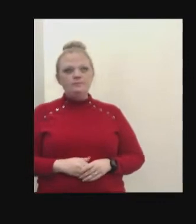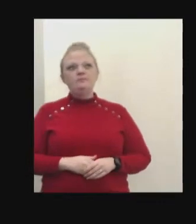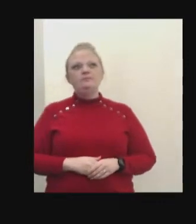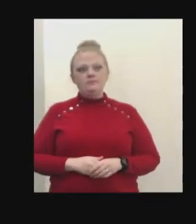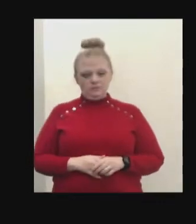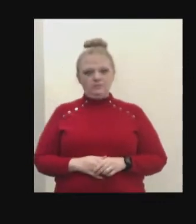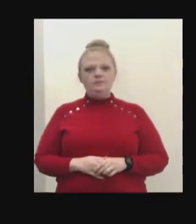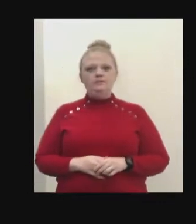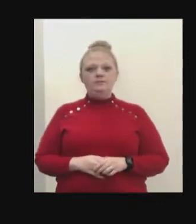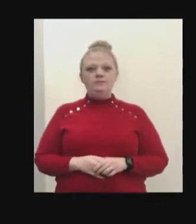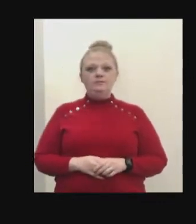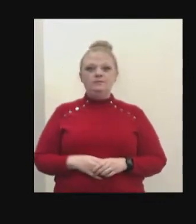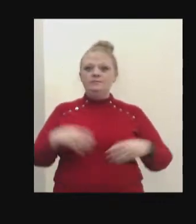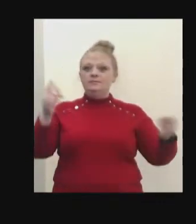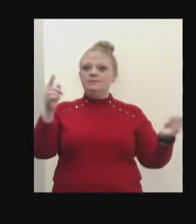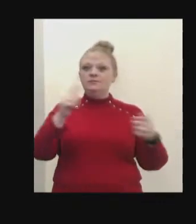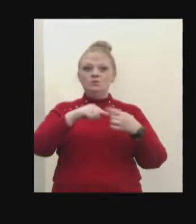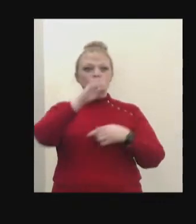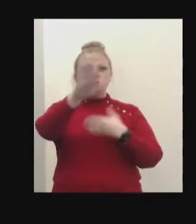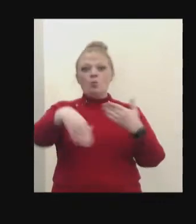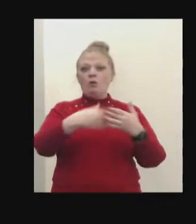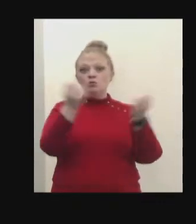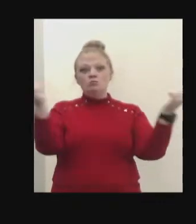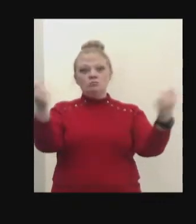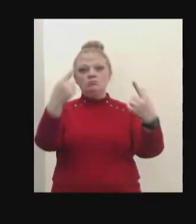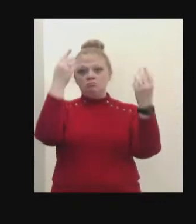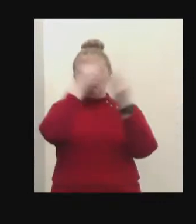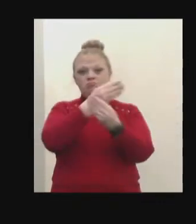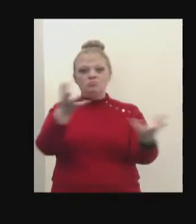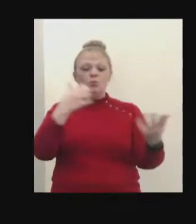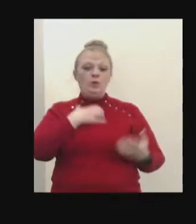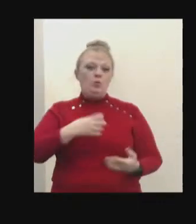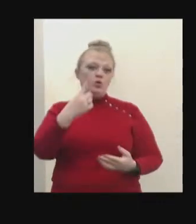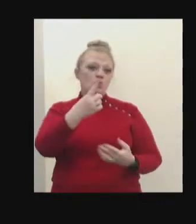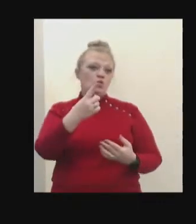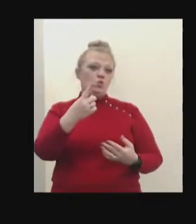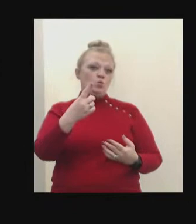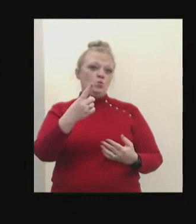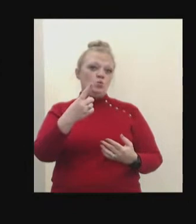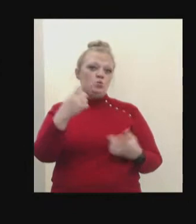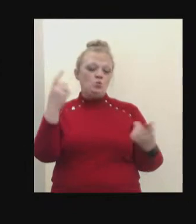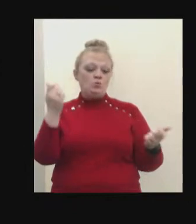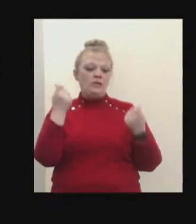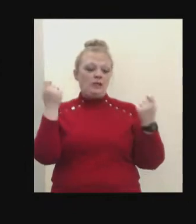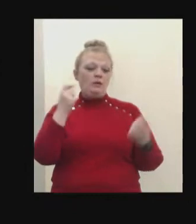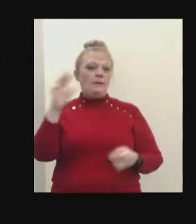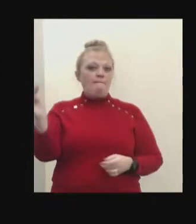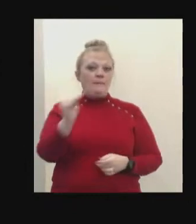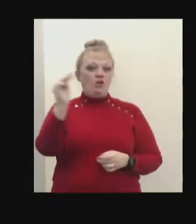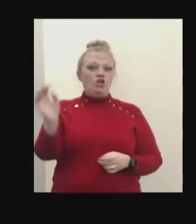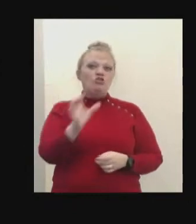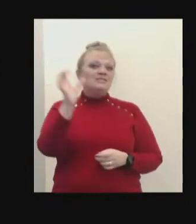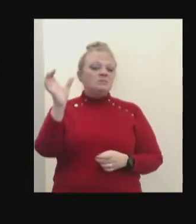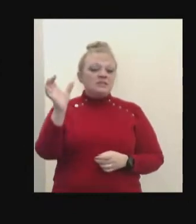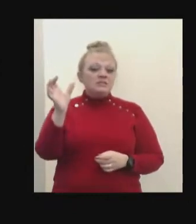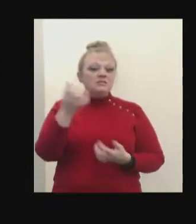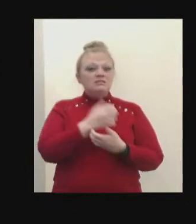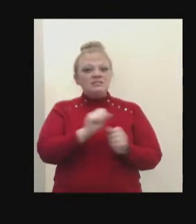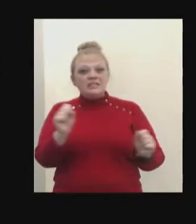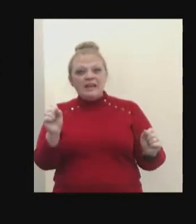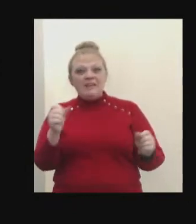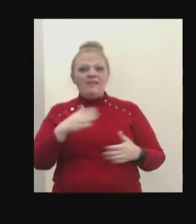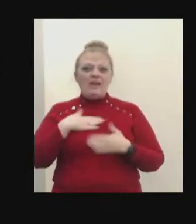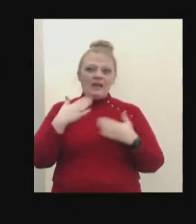To all that are out there, we certainly wish those that are celebrating a Merry Christmas, that you have a very safe and happy and healthy